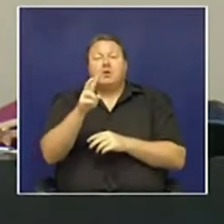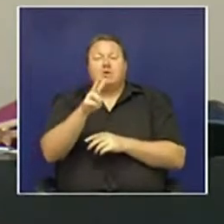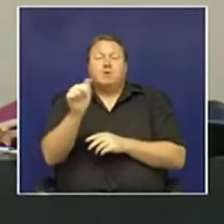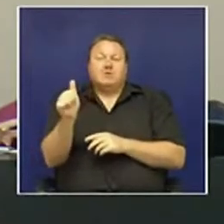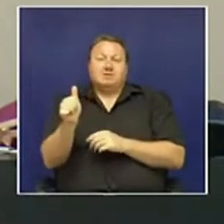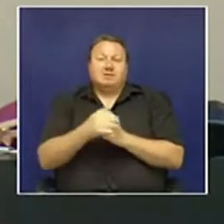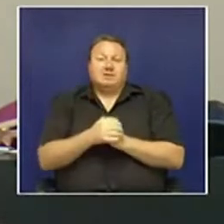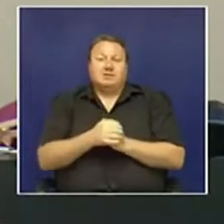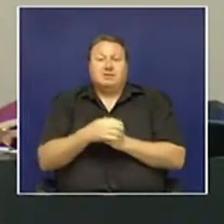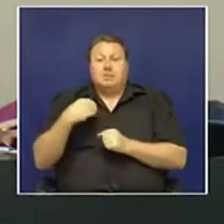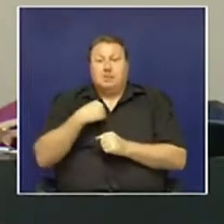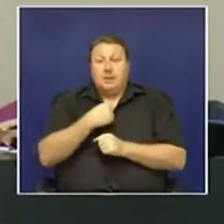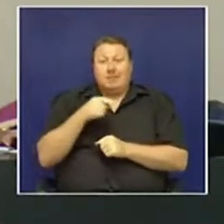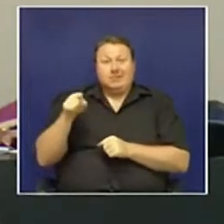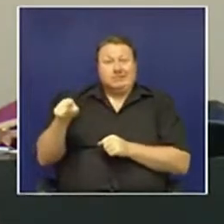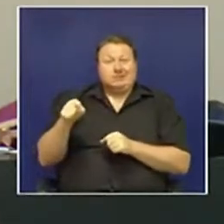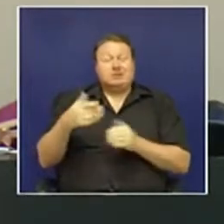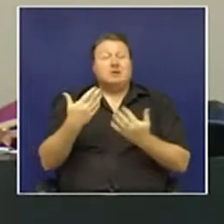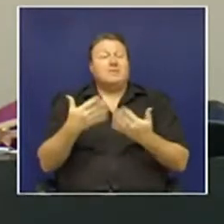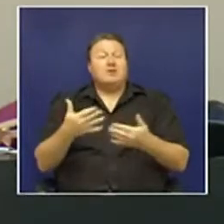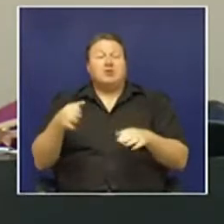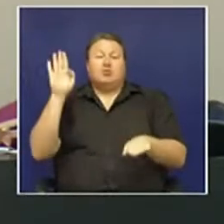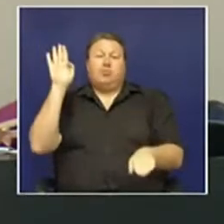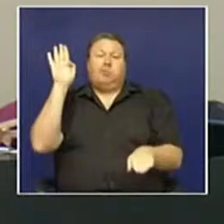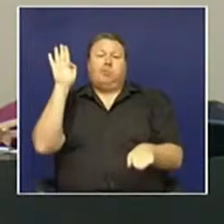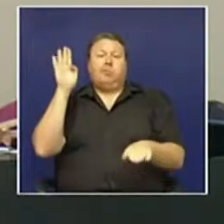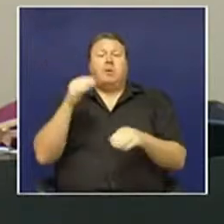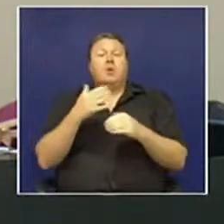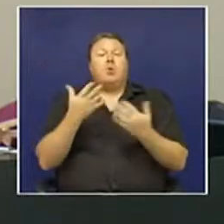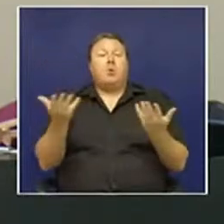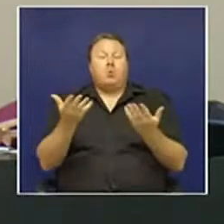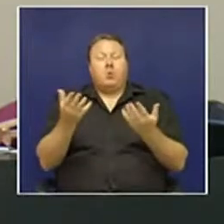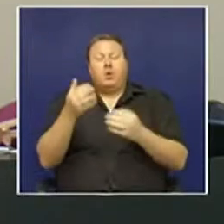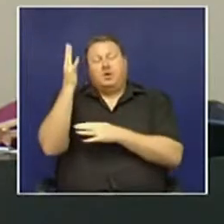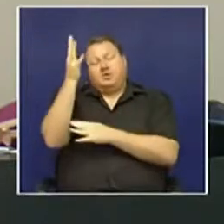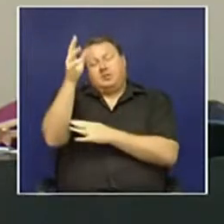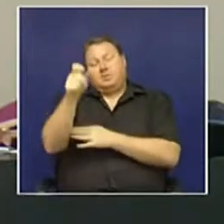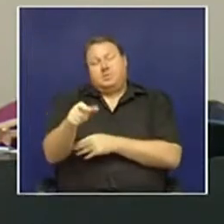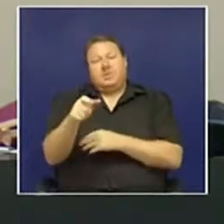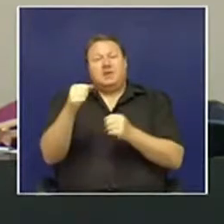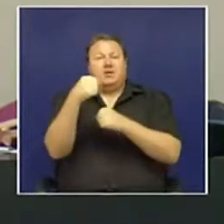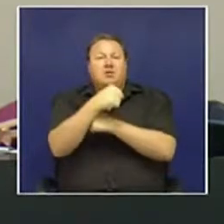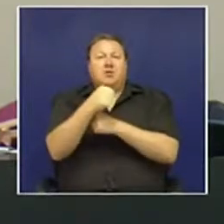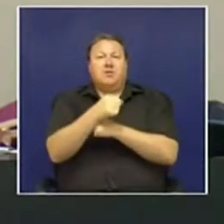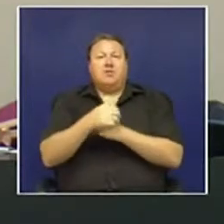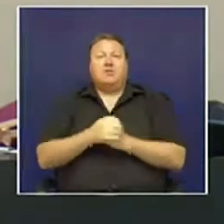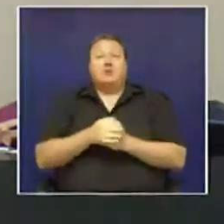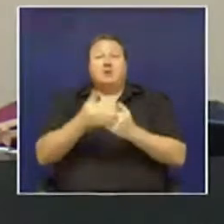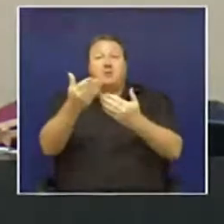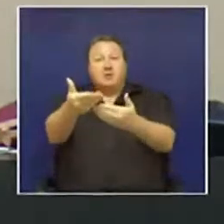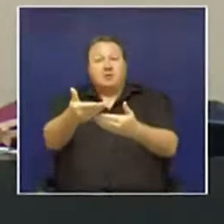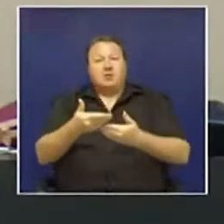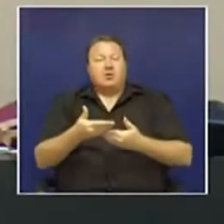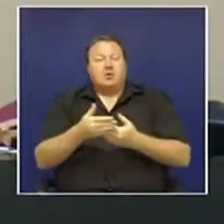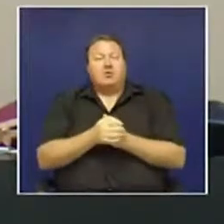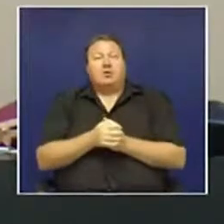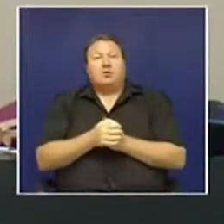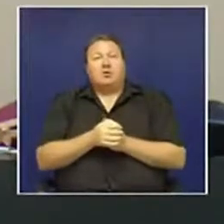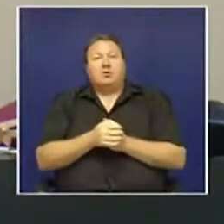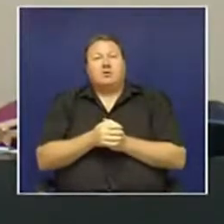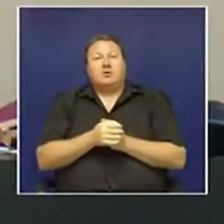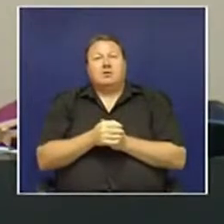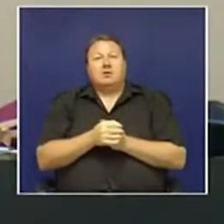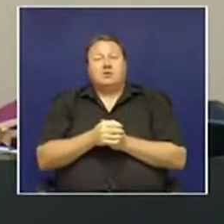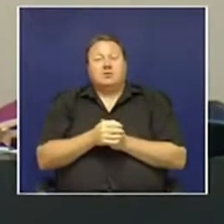and subscribed the oath in the Speaker's office. I want to welcome Honorable Zama Kanyase, and if you can stand